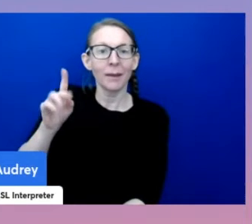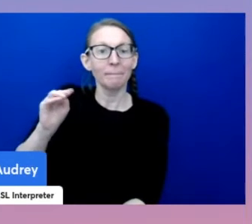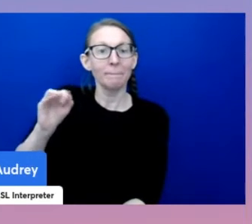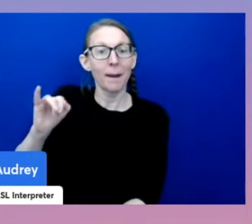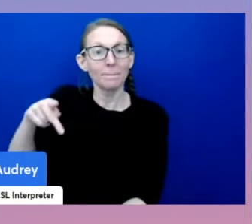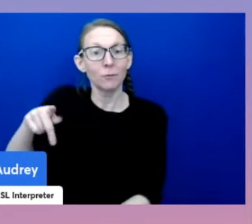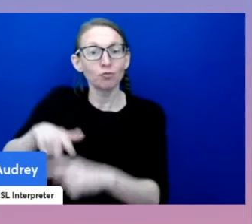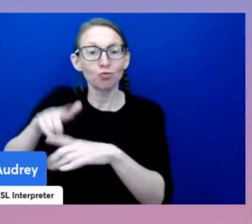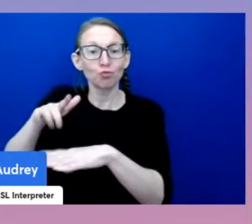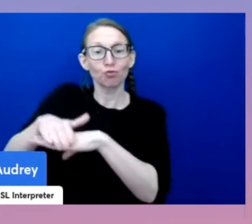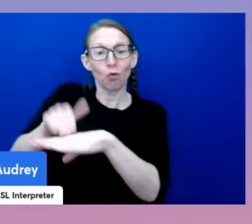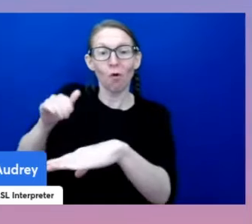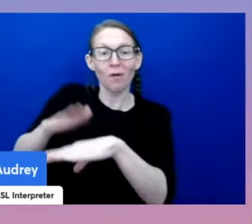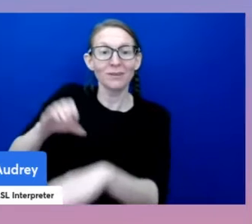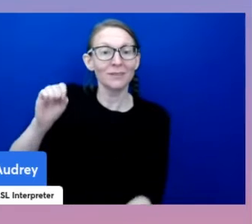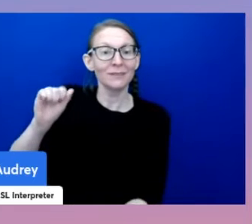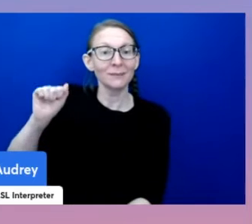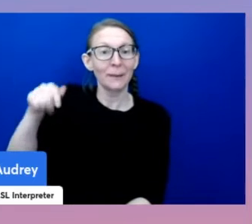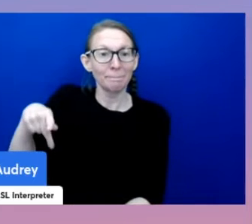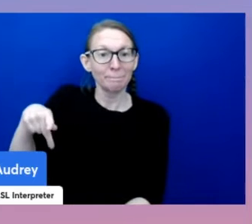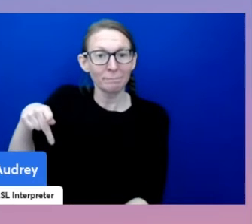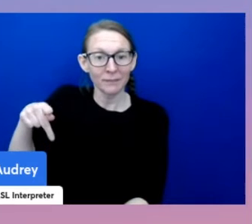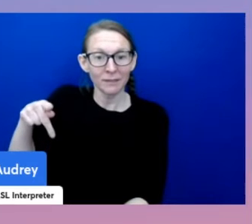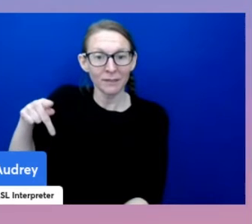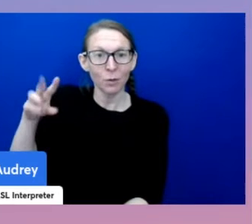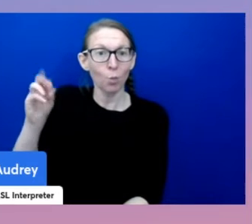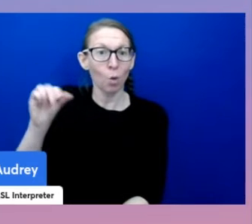HCP Vault. Okay.